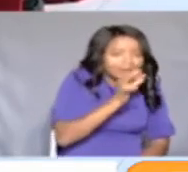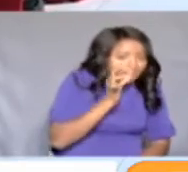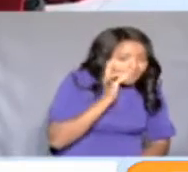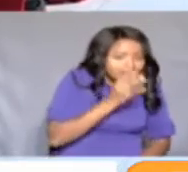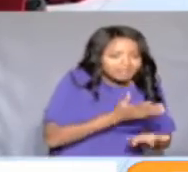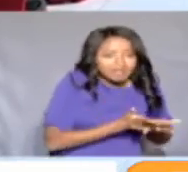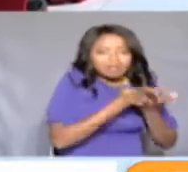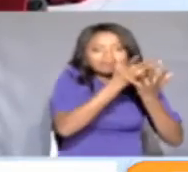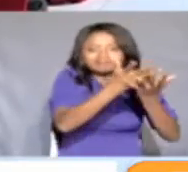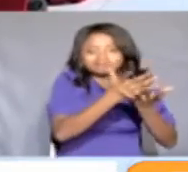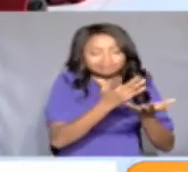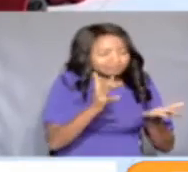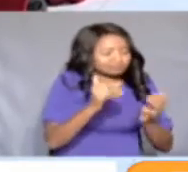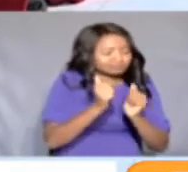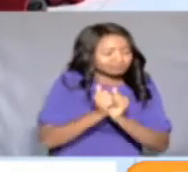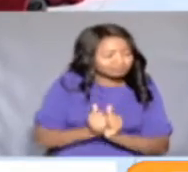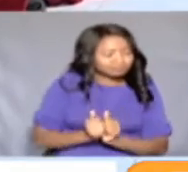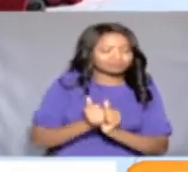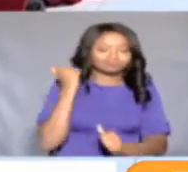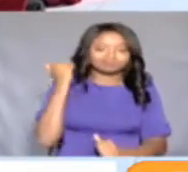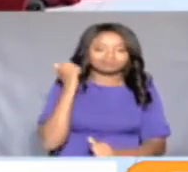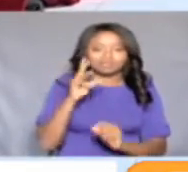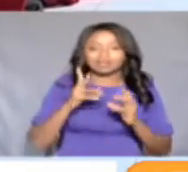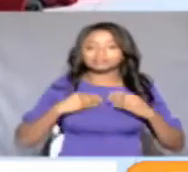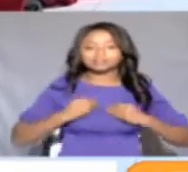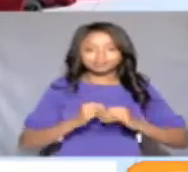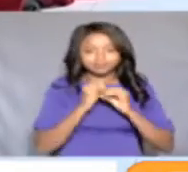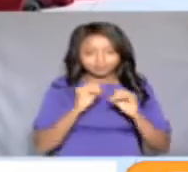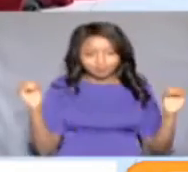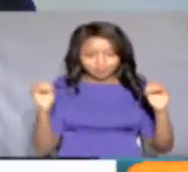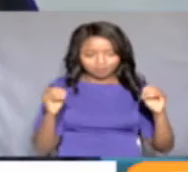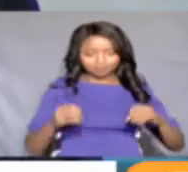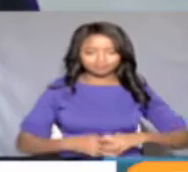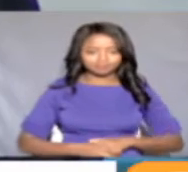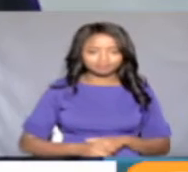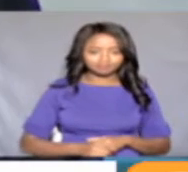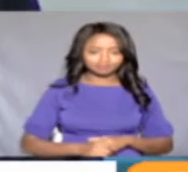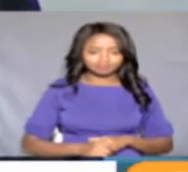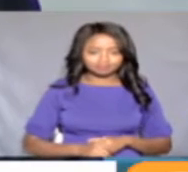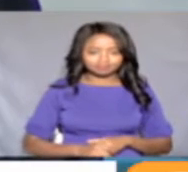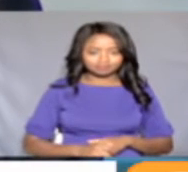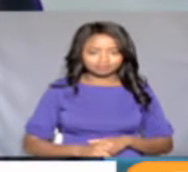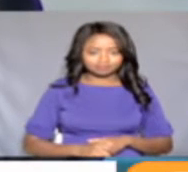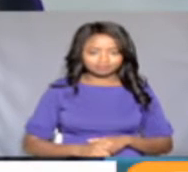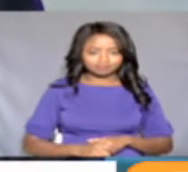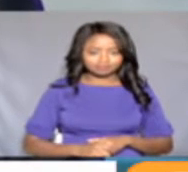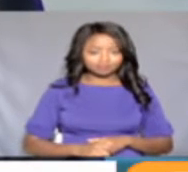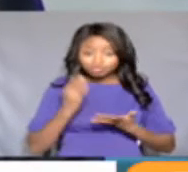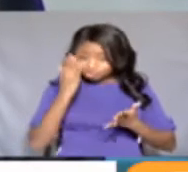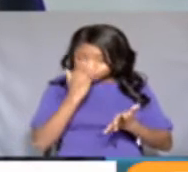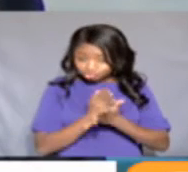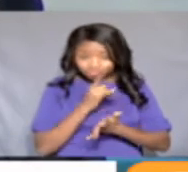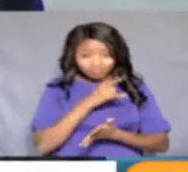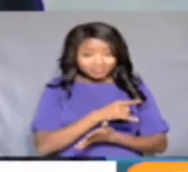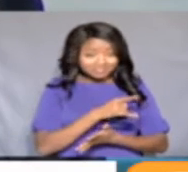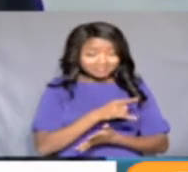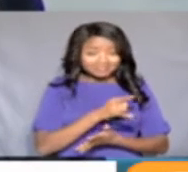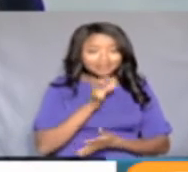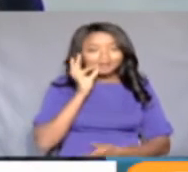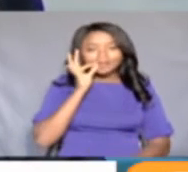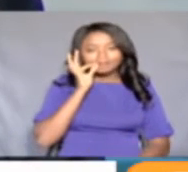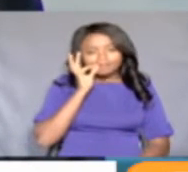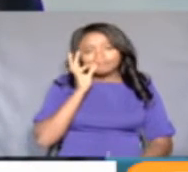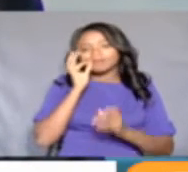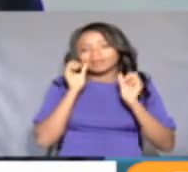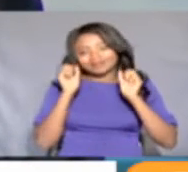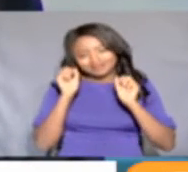No, we've refused to offer such licenses. It is a great risk. Yes, cannabis has been